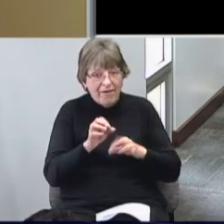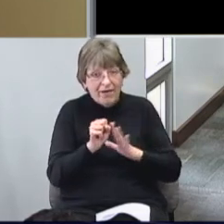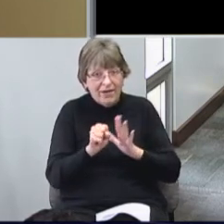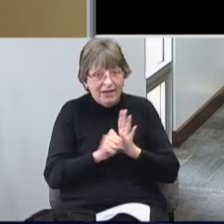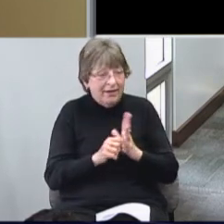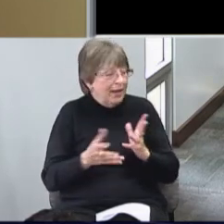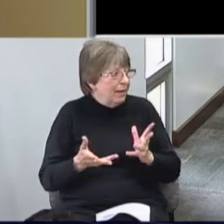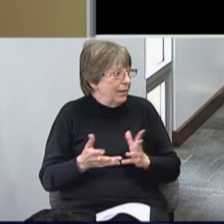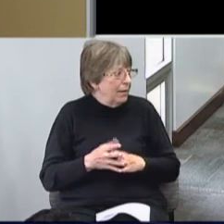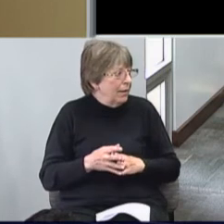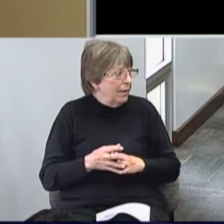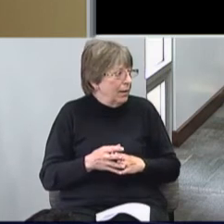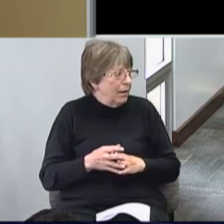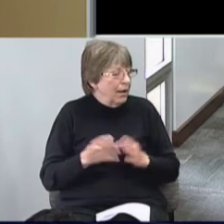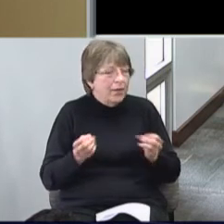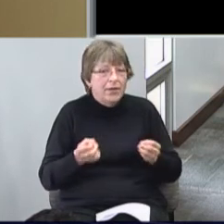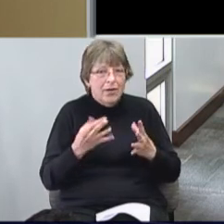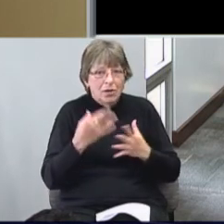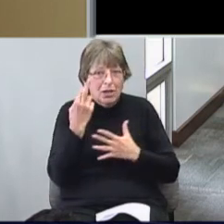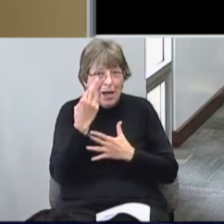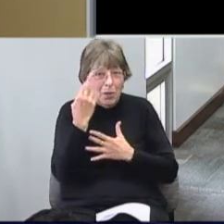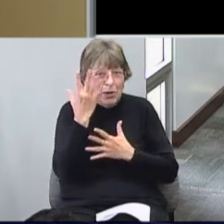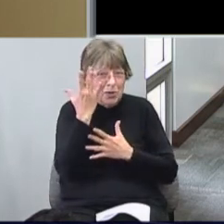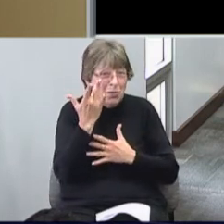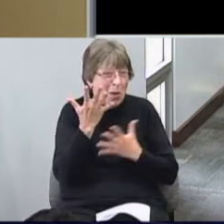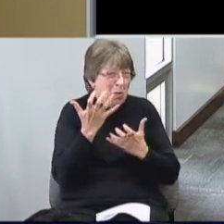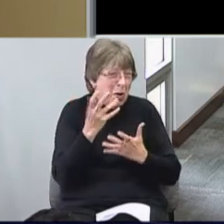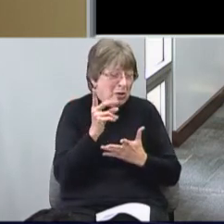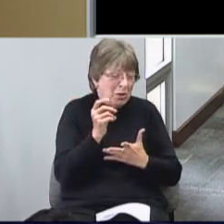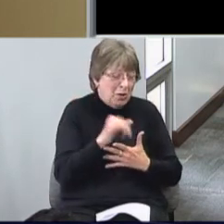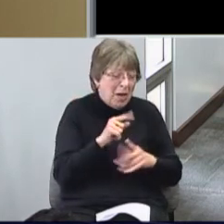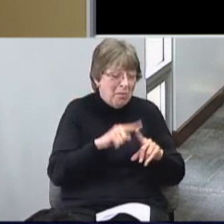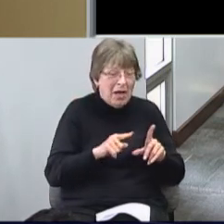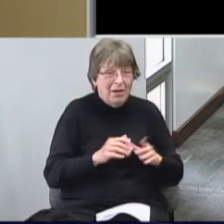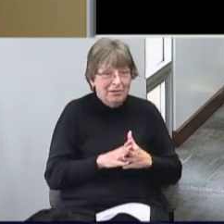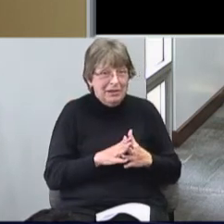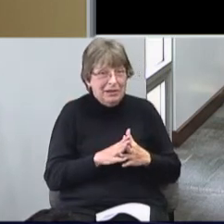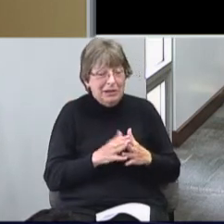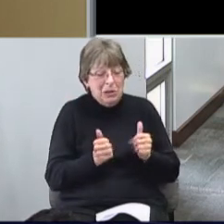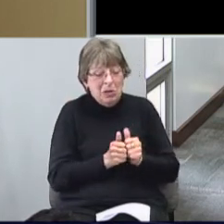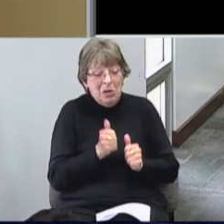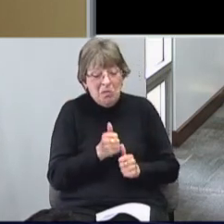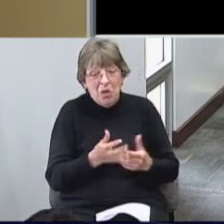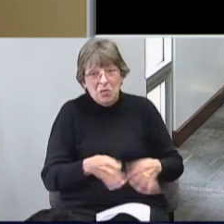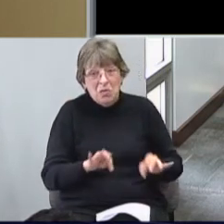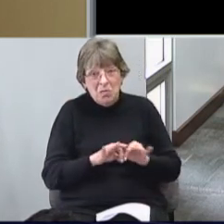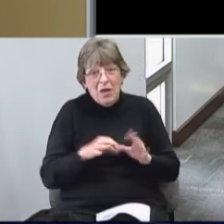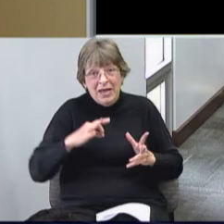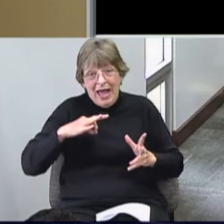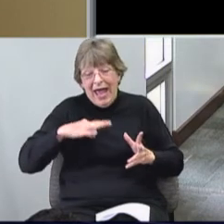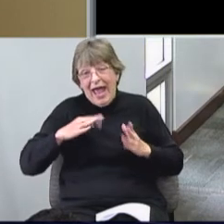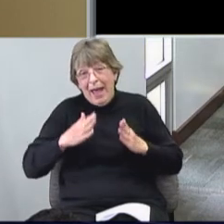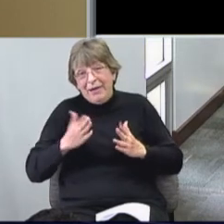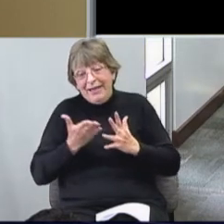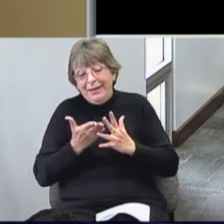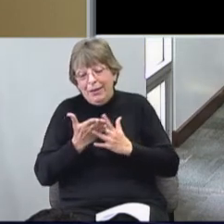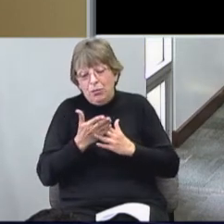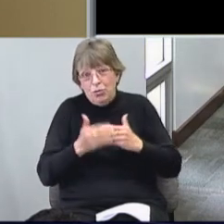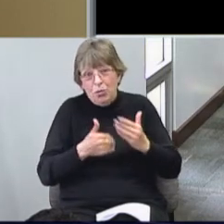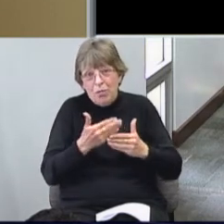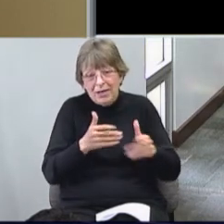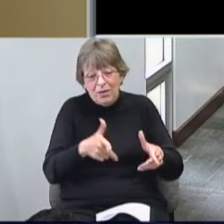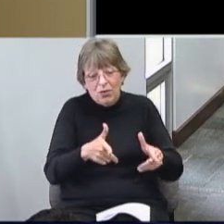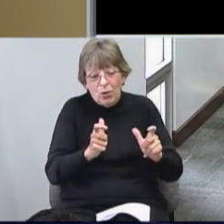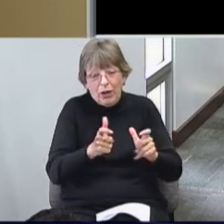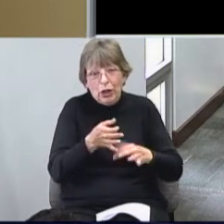So there's a lot of reasons why we would want to do that, but one is that hopefully the applicant can get through the process a lot quicker